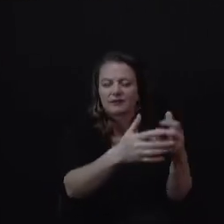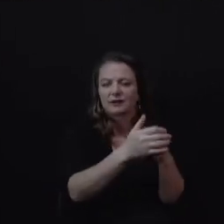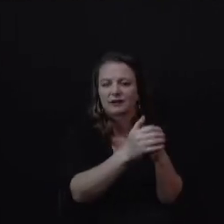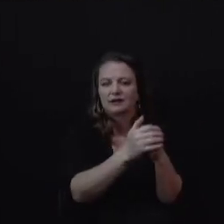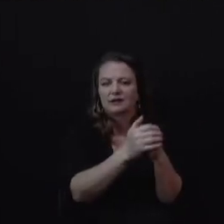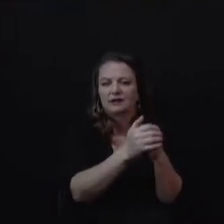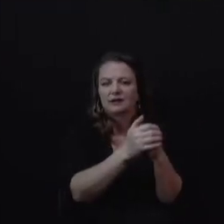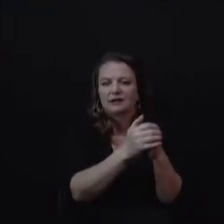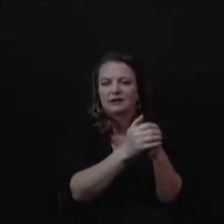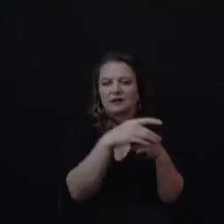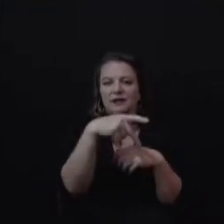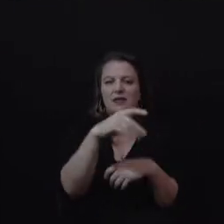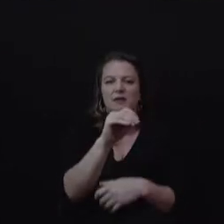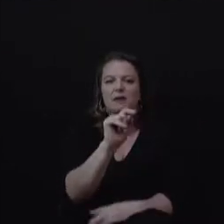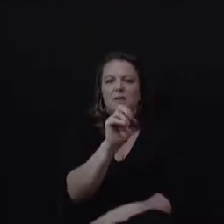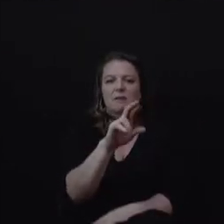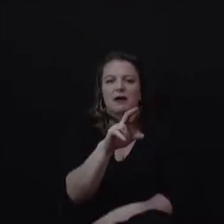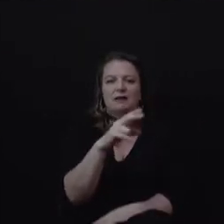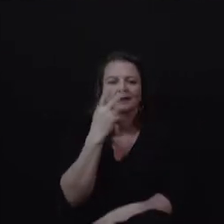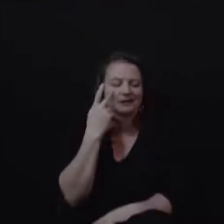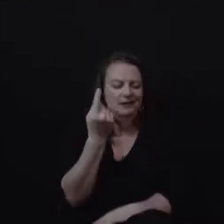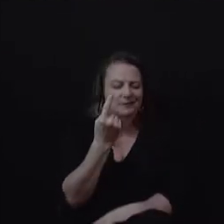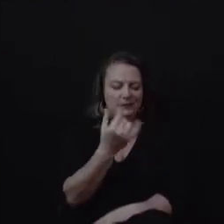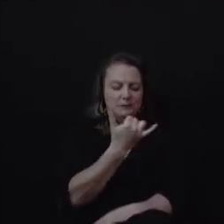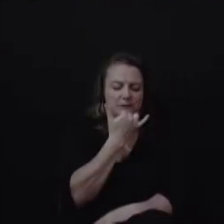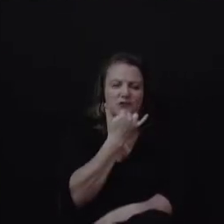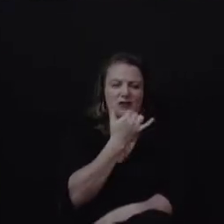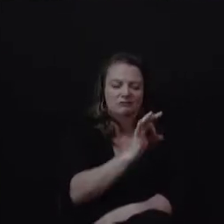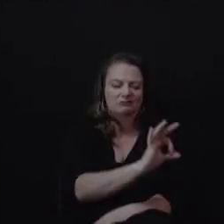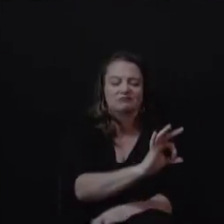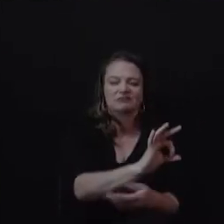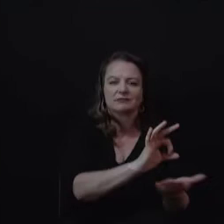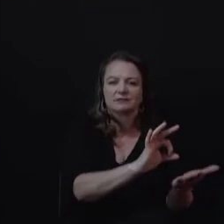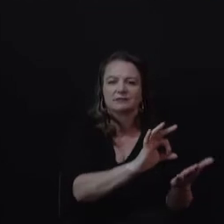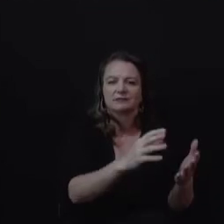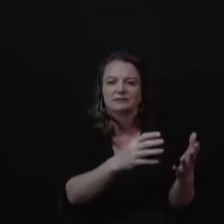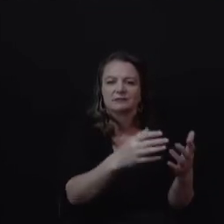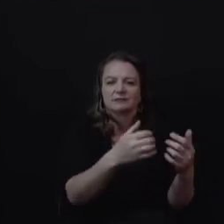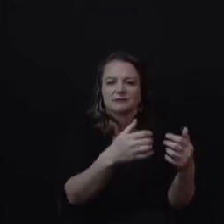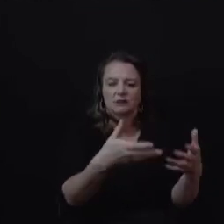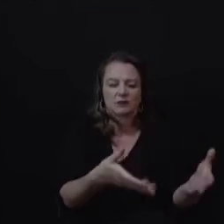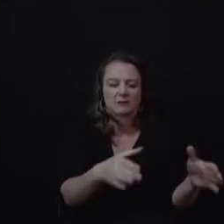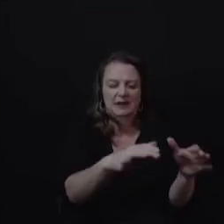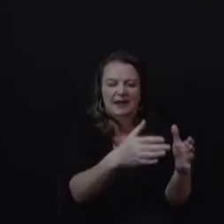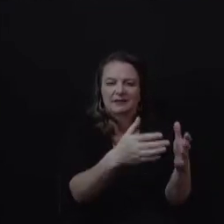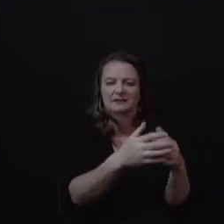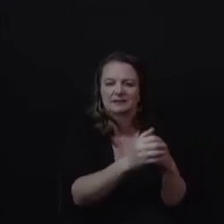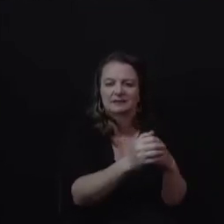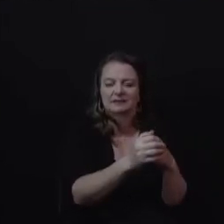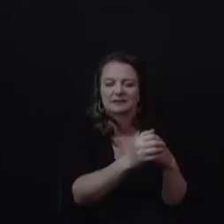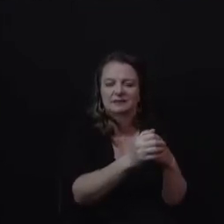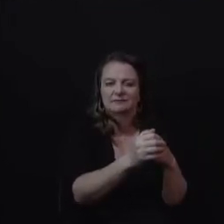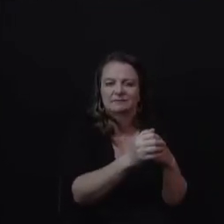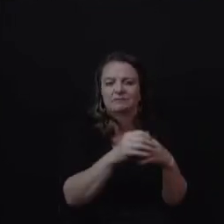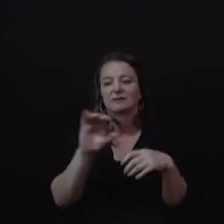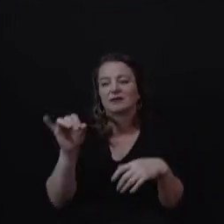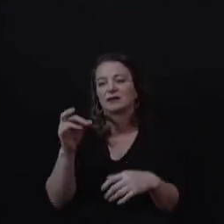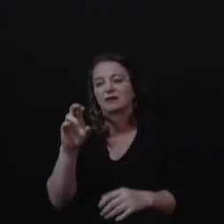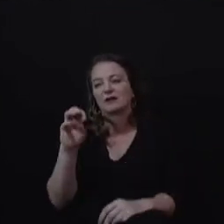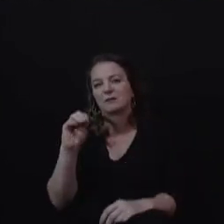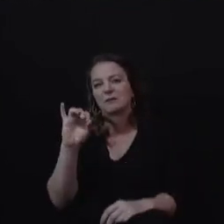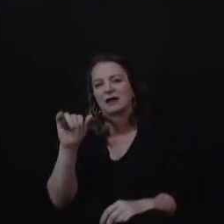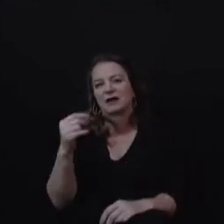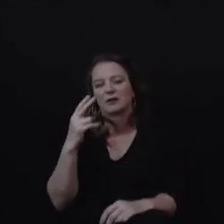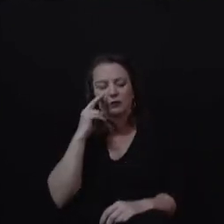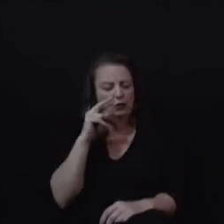the potter saw something as a blemish in the vessel that he was making. And as Jeremiah was looking at